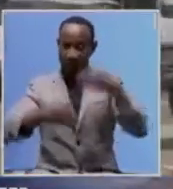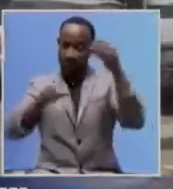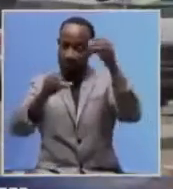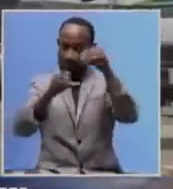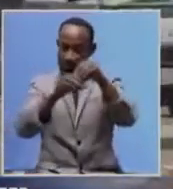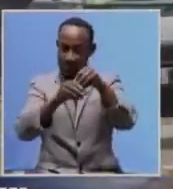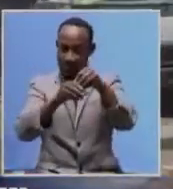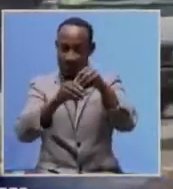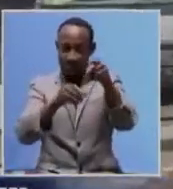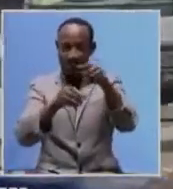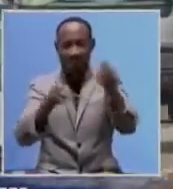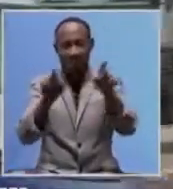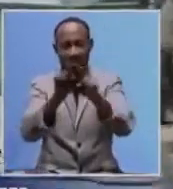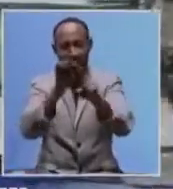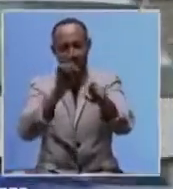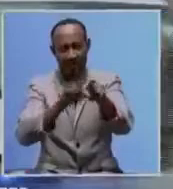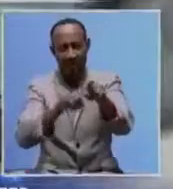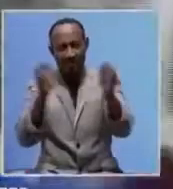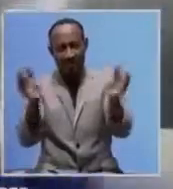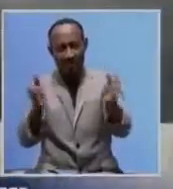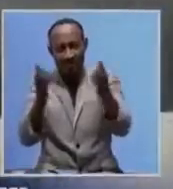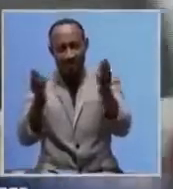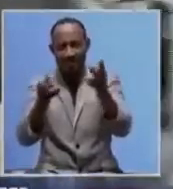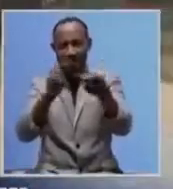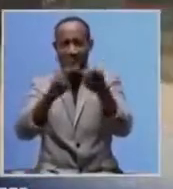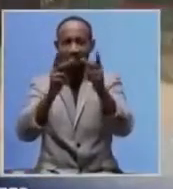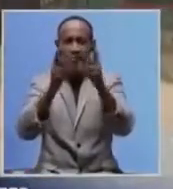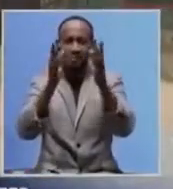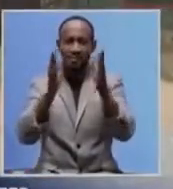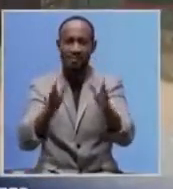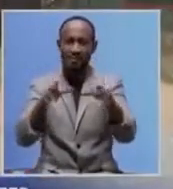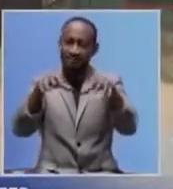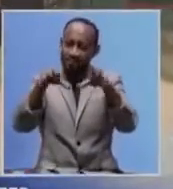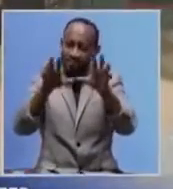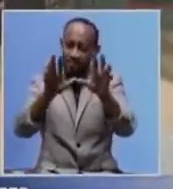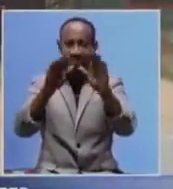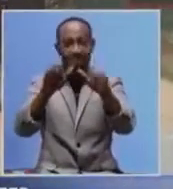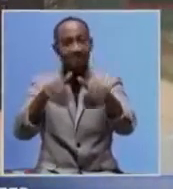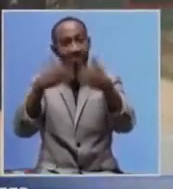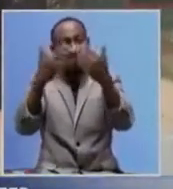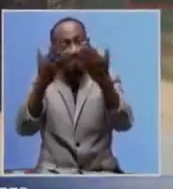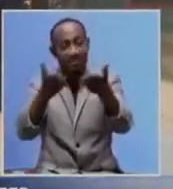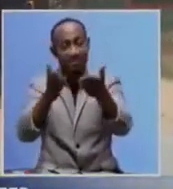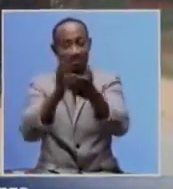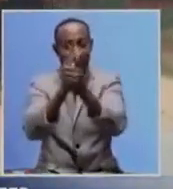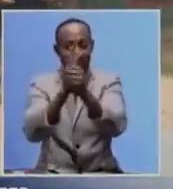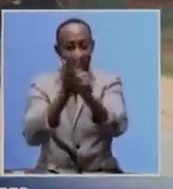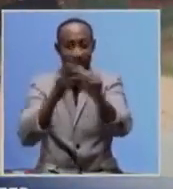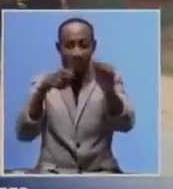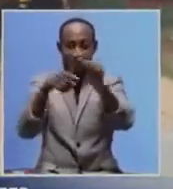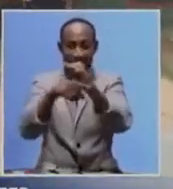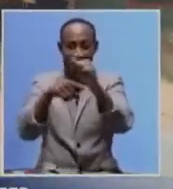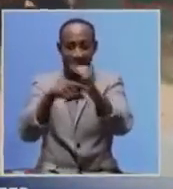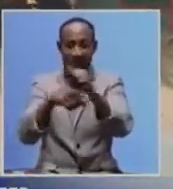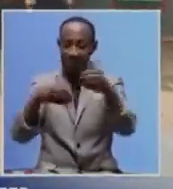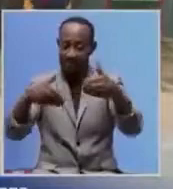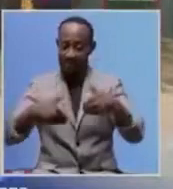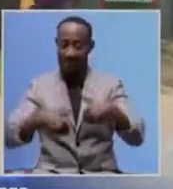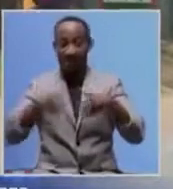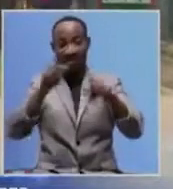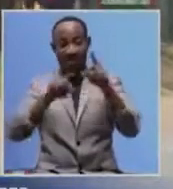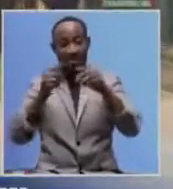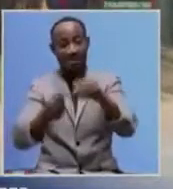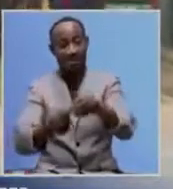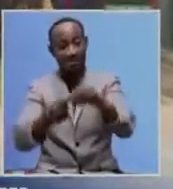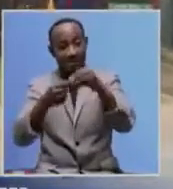is at the same time encouraging stakeholders to continue providing skills training to young people, especially those